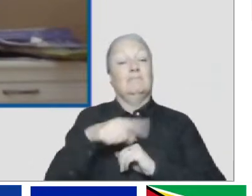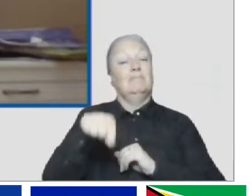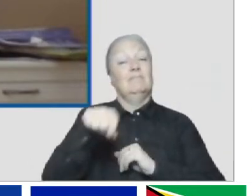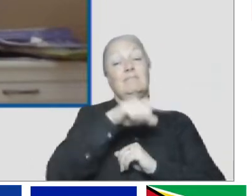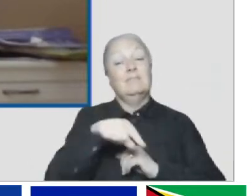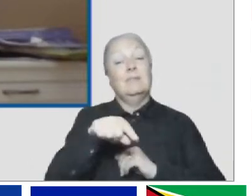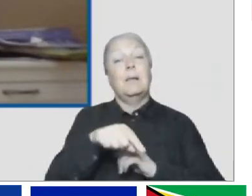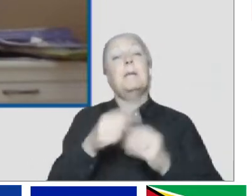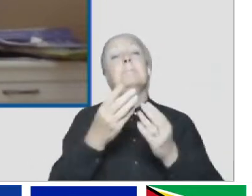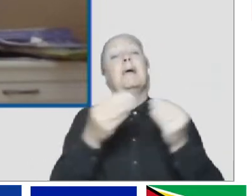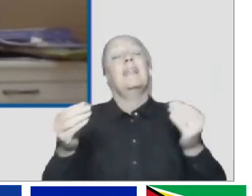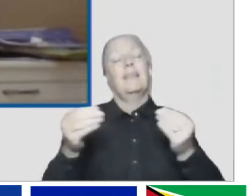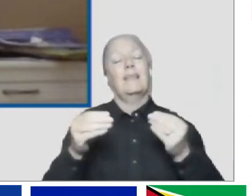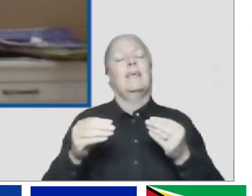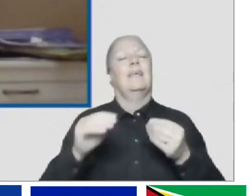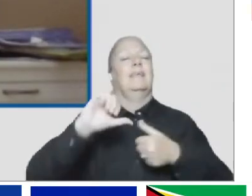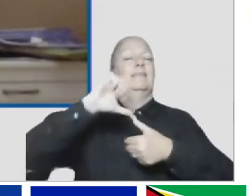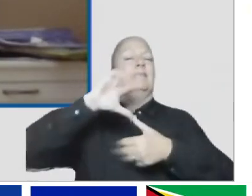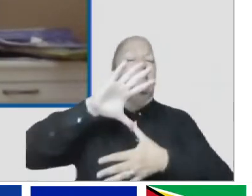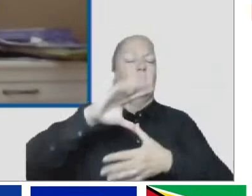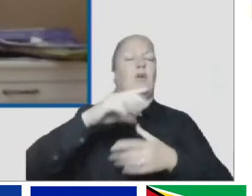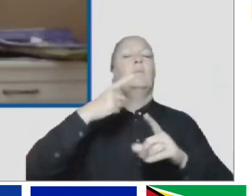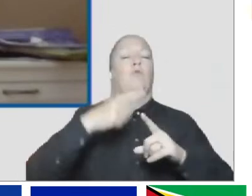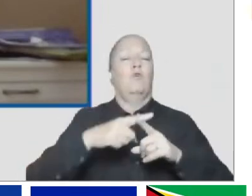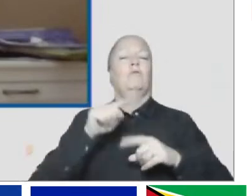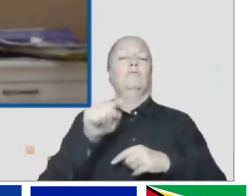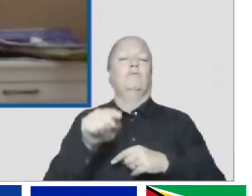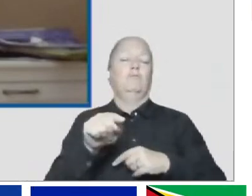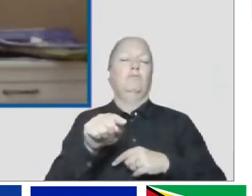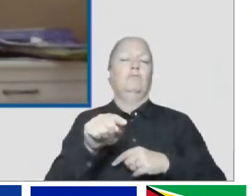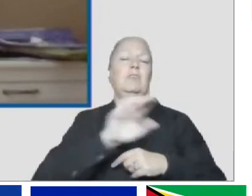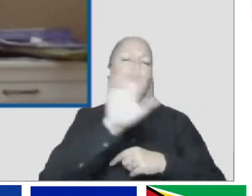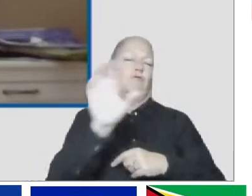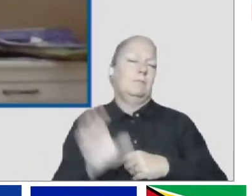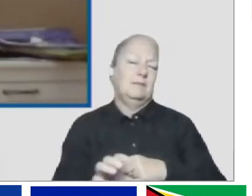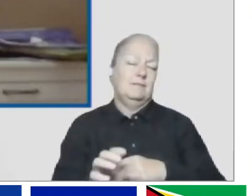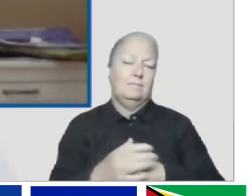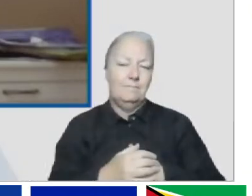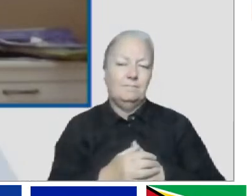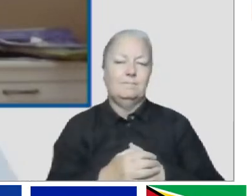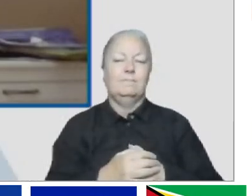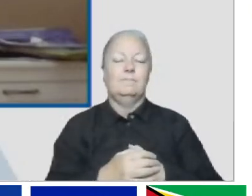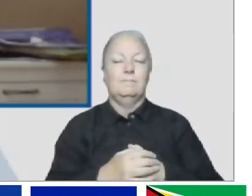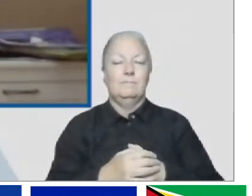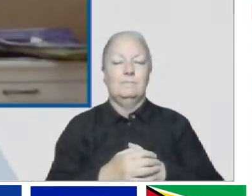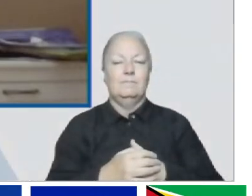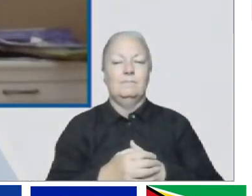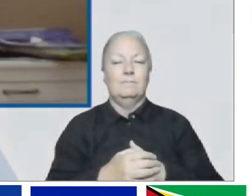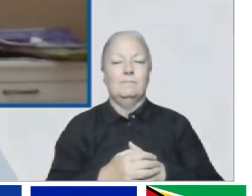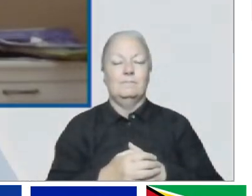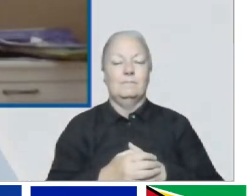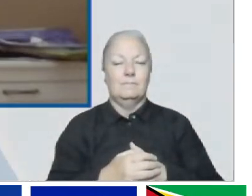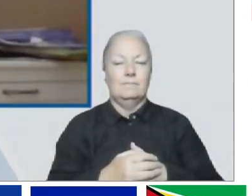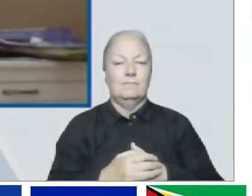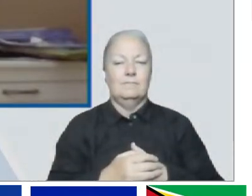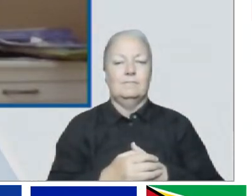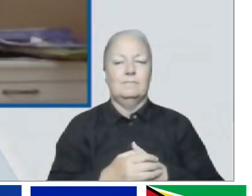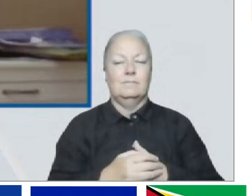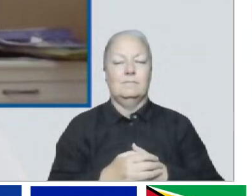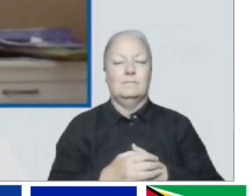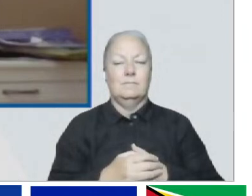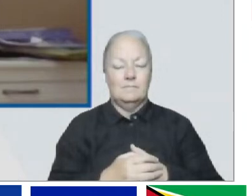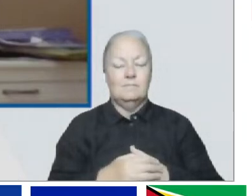Caribbean region. And it is a real learning to listen to you. Let me just capture what I